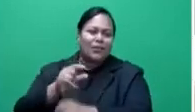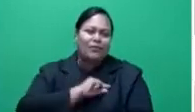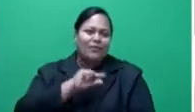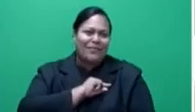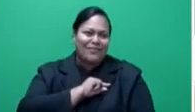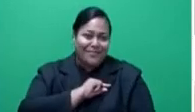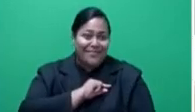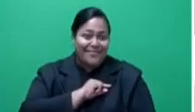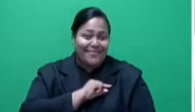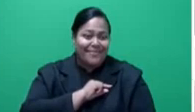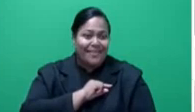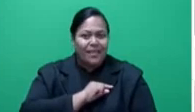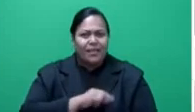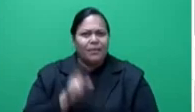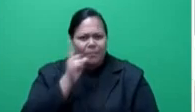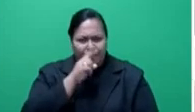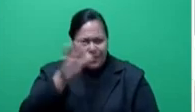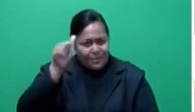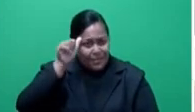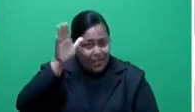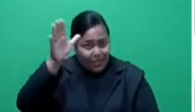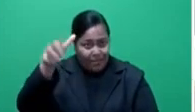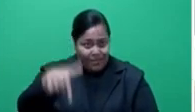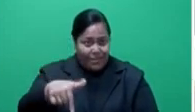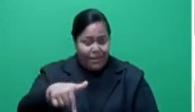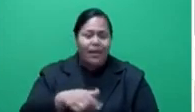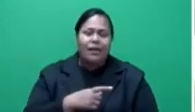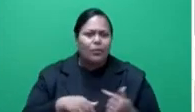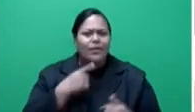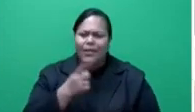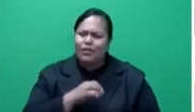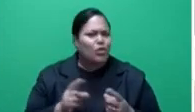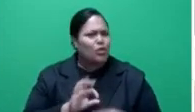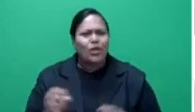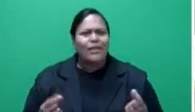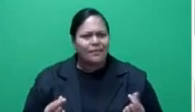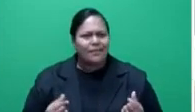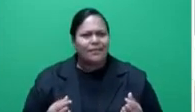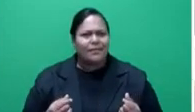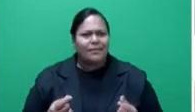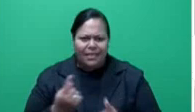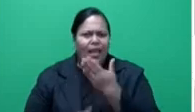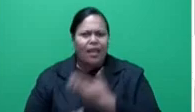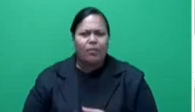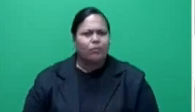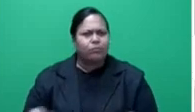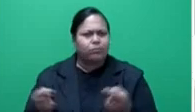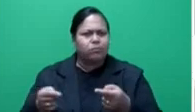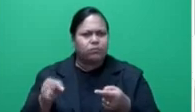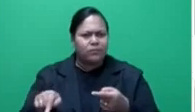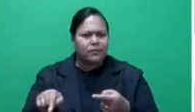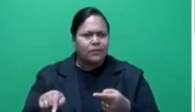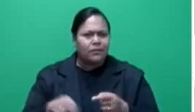here would tell you that it is not an easy task. We also know the shenanigans that used to take place at DTI, Derrick Technical